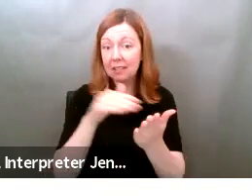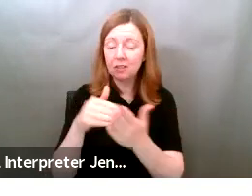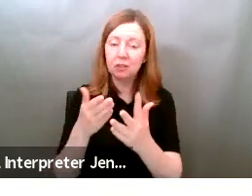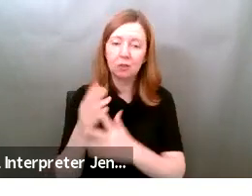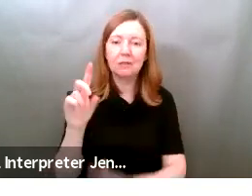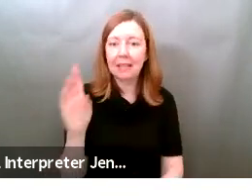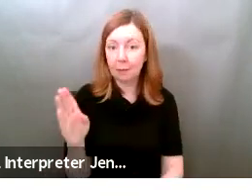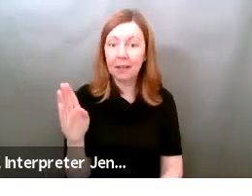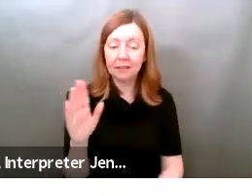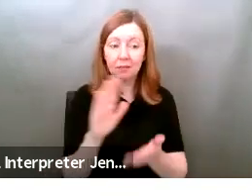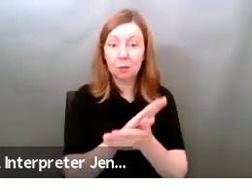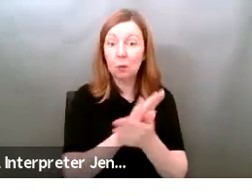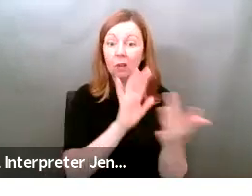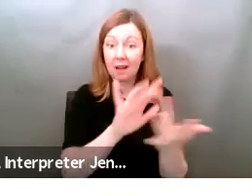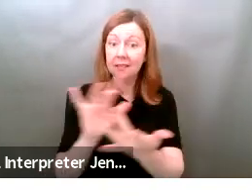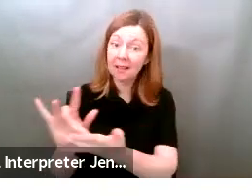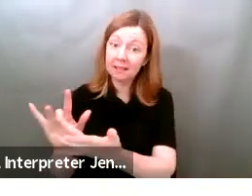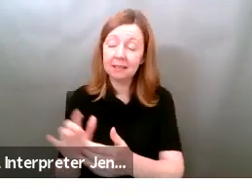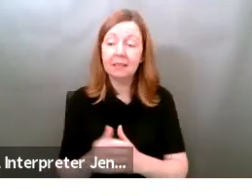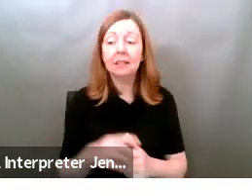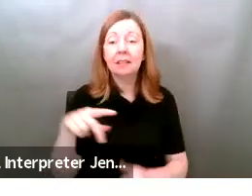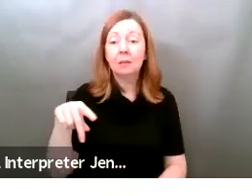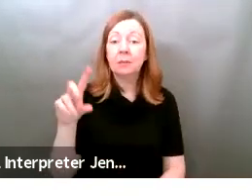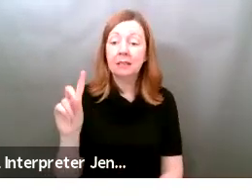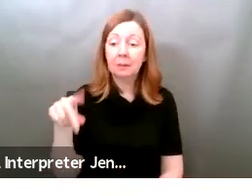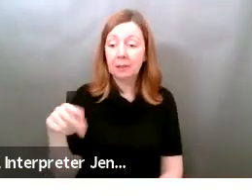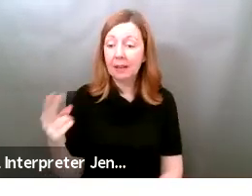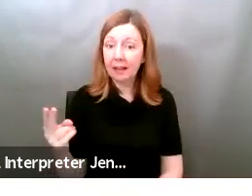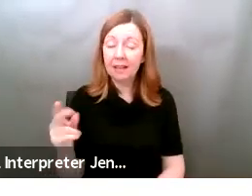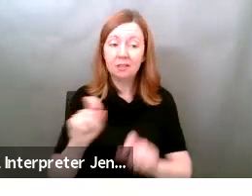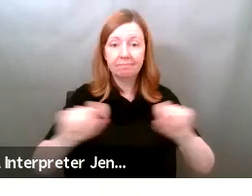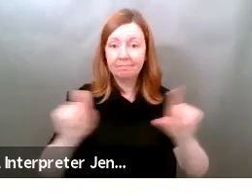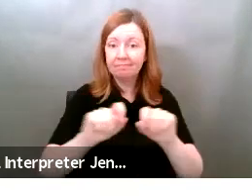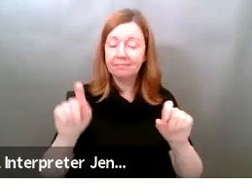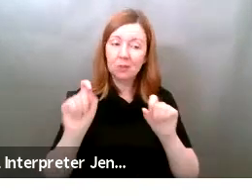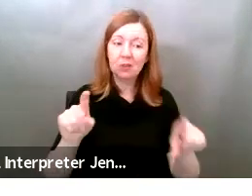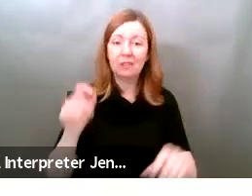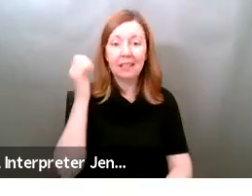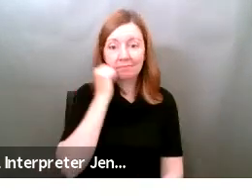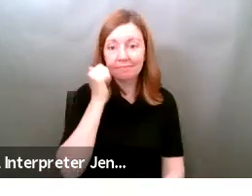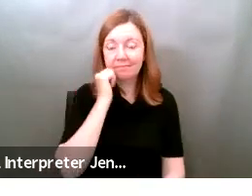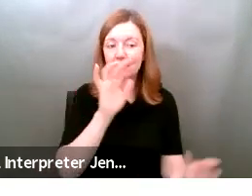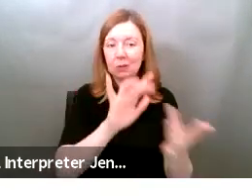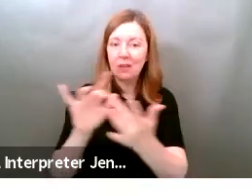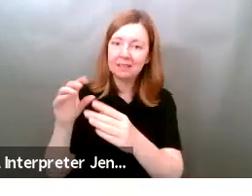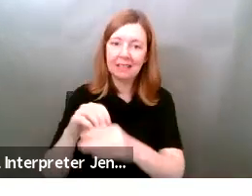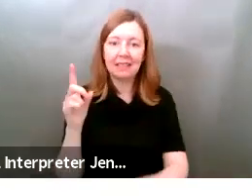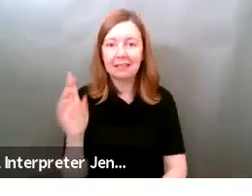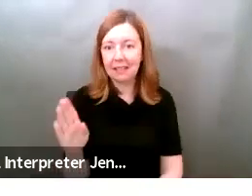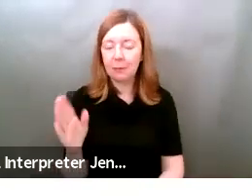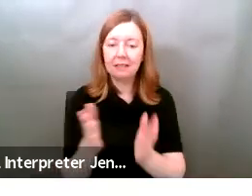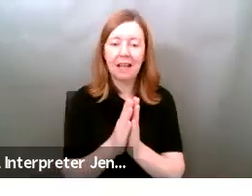of school contacts. And PDPH does this by sending out a survey daily to contacts in this database,